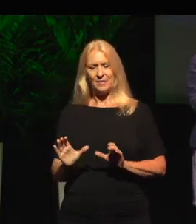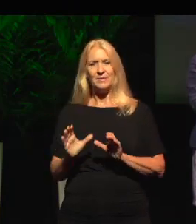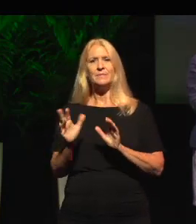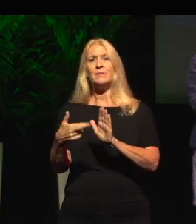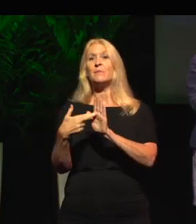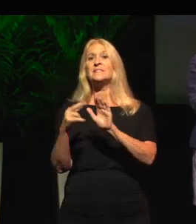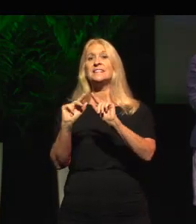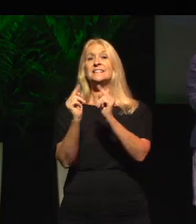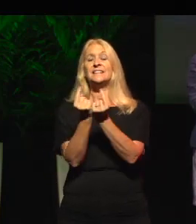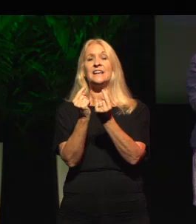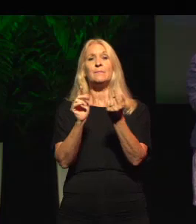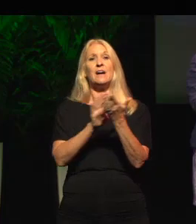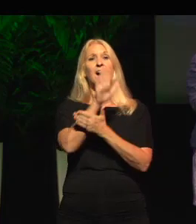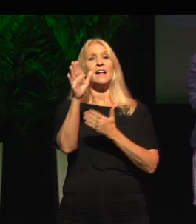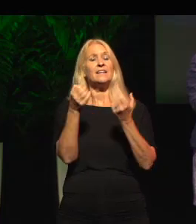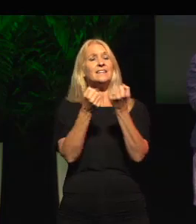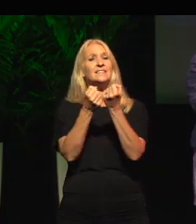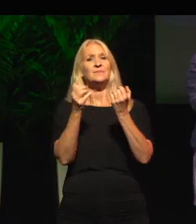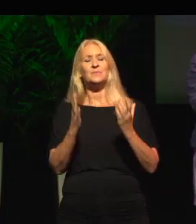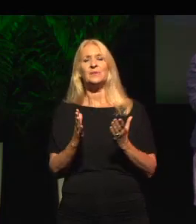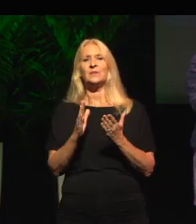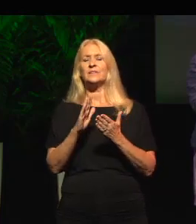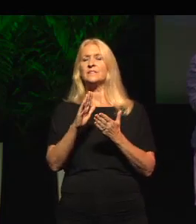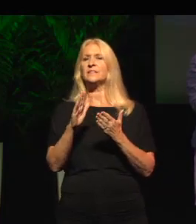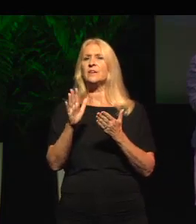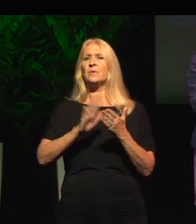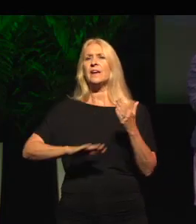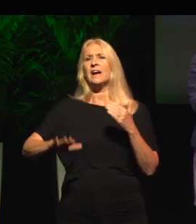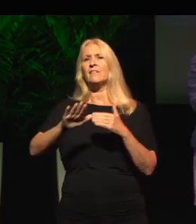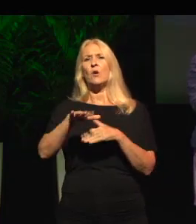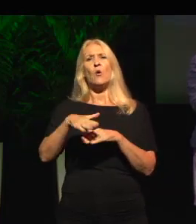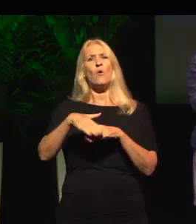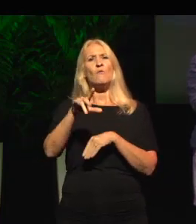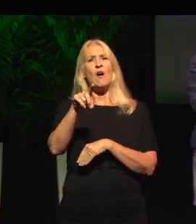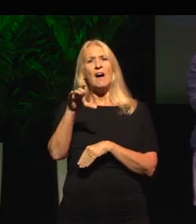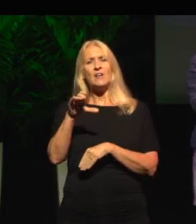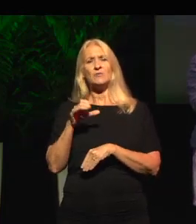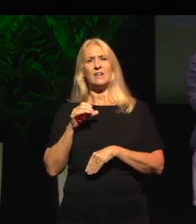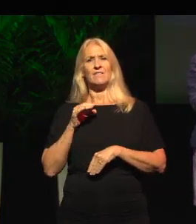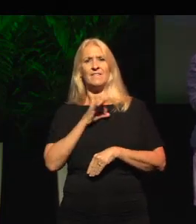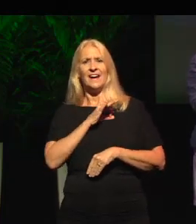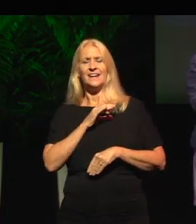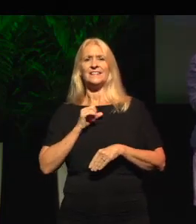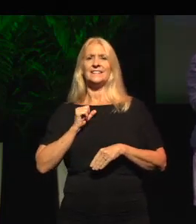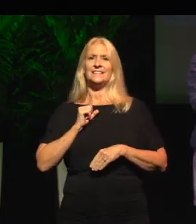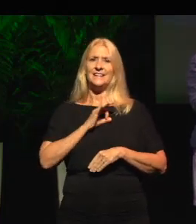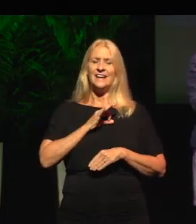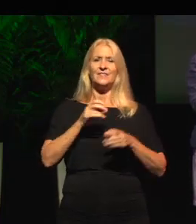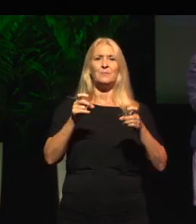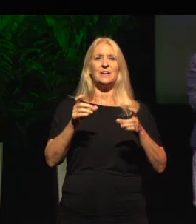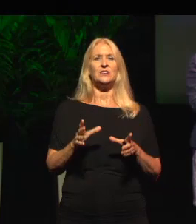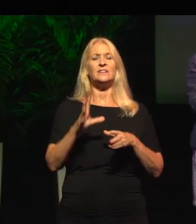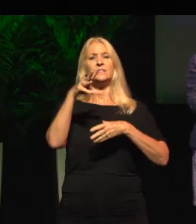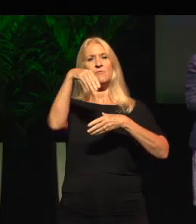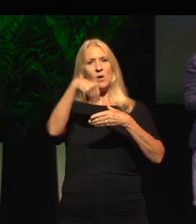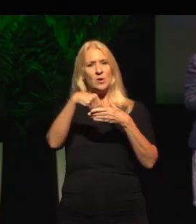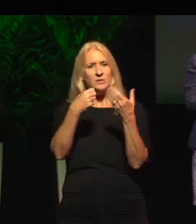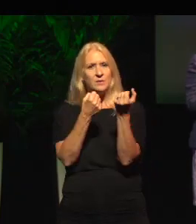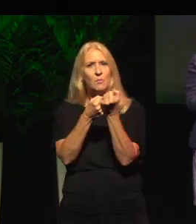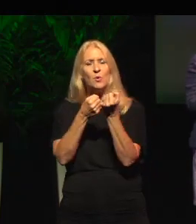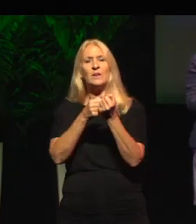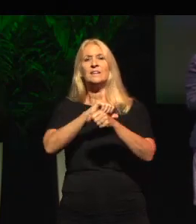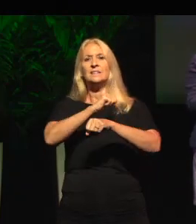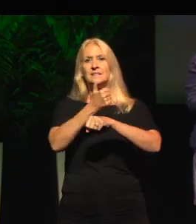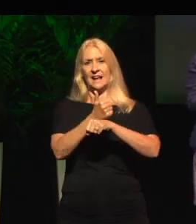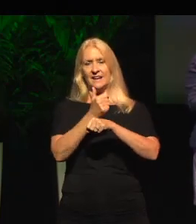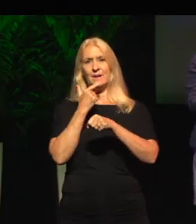college stakeholders. In all, we have over 100 faculty, staff, and administrators who are currently engaged in the support and